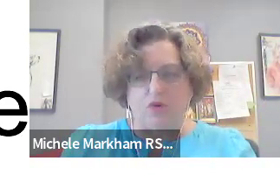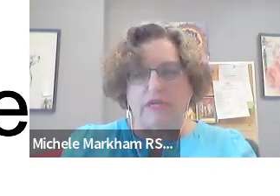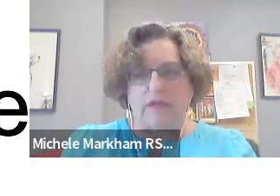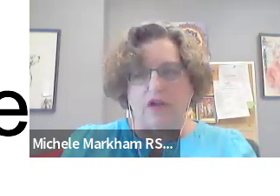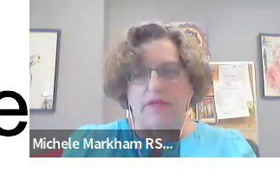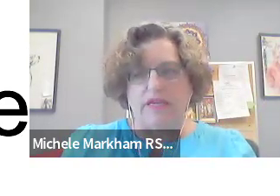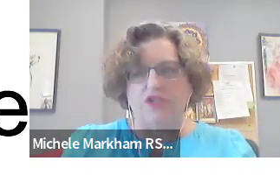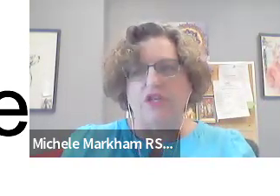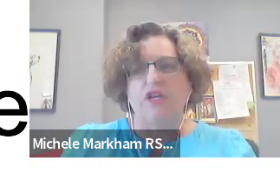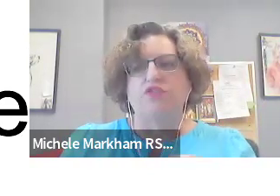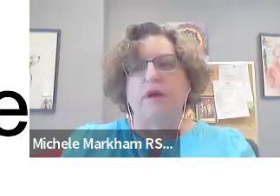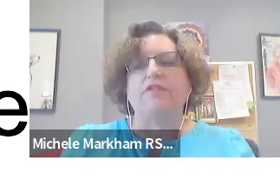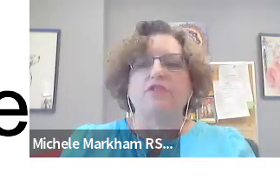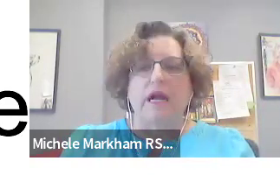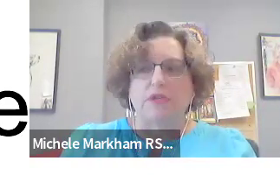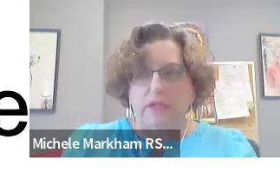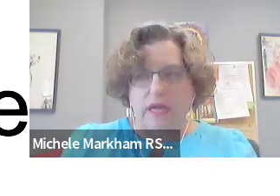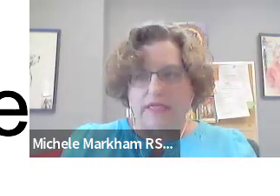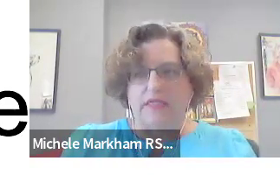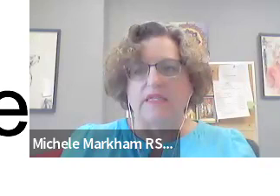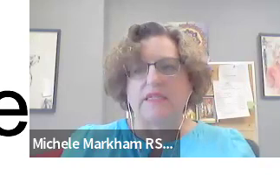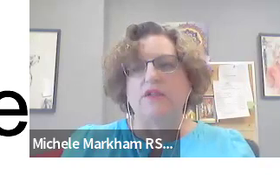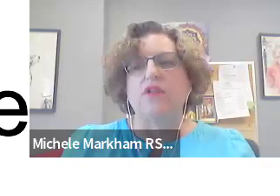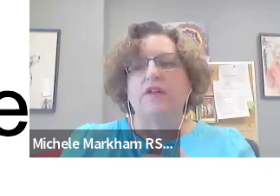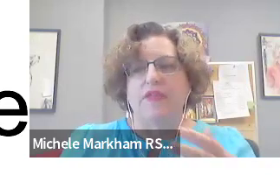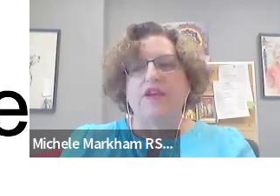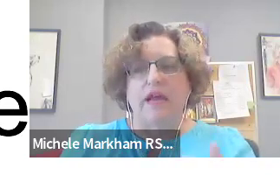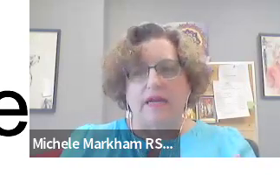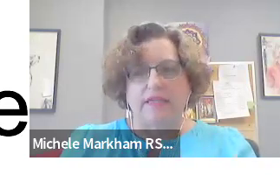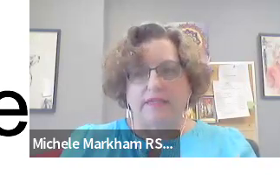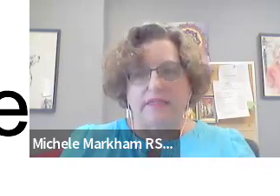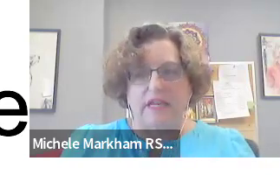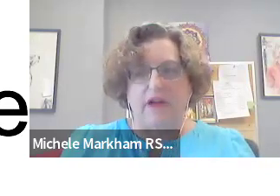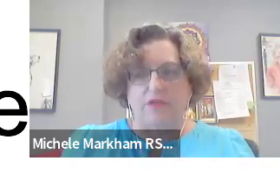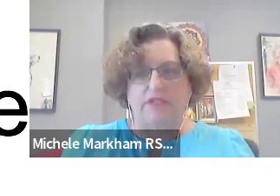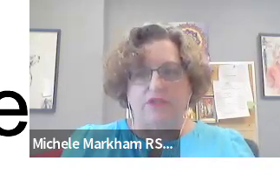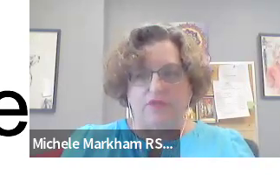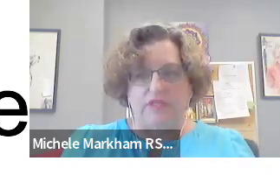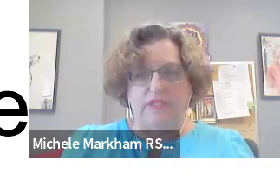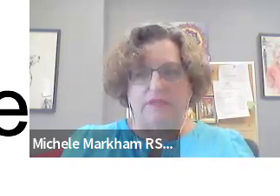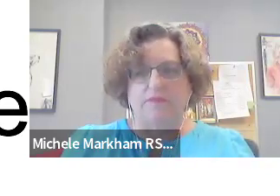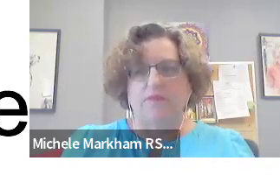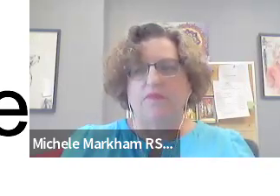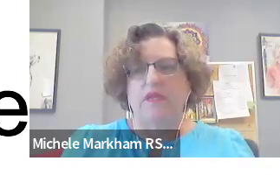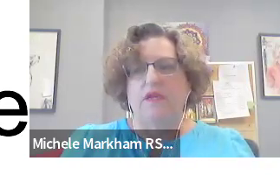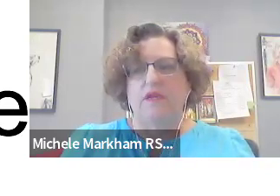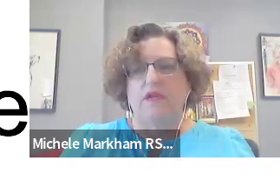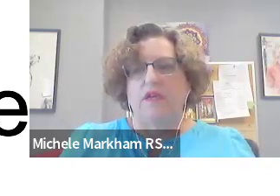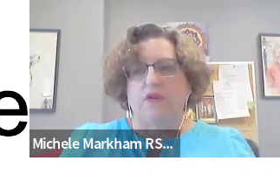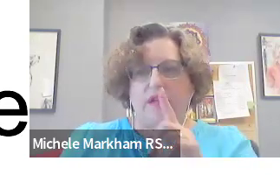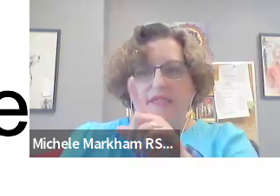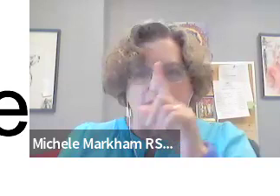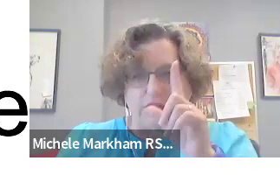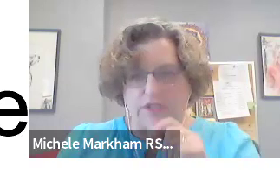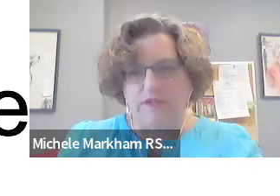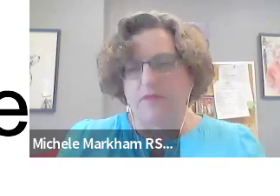access to hotel accommodation to after hours clients until they could access the safe housing service.